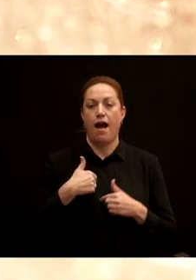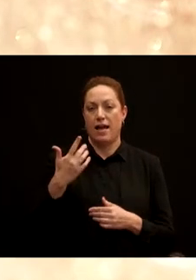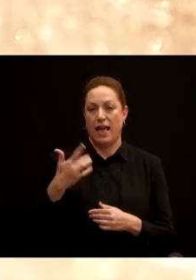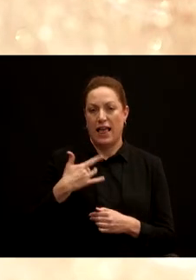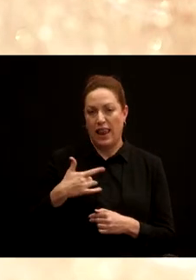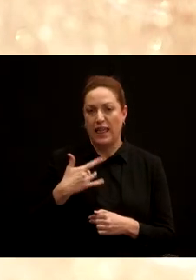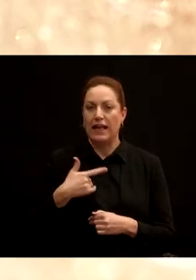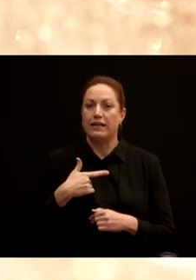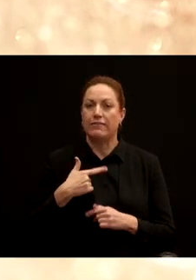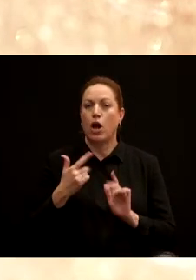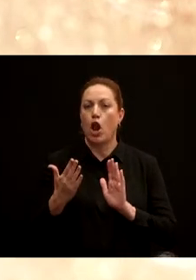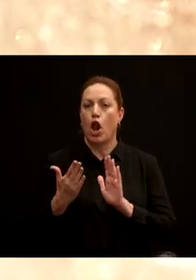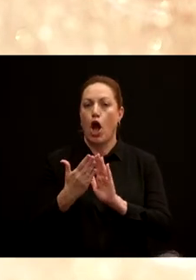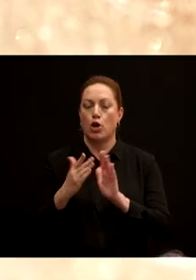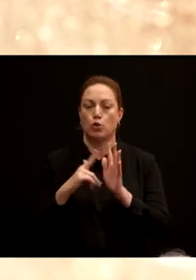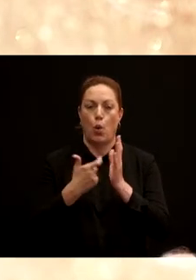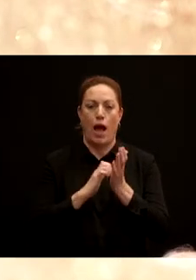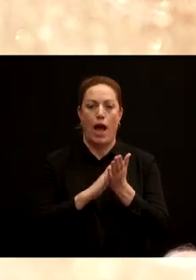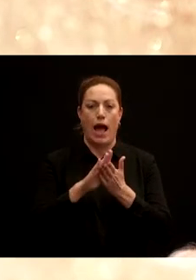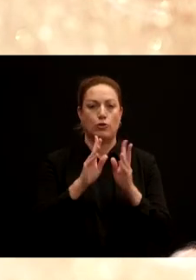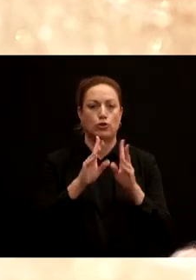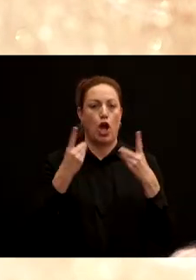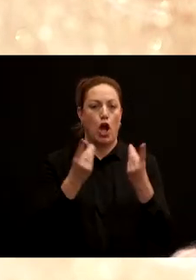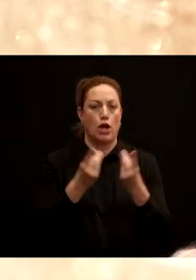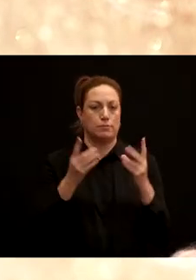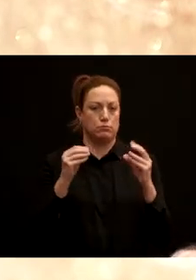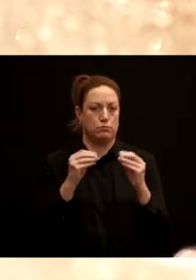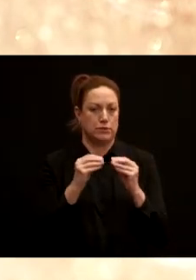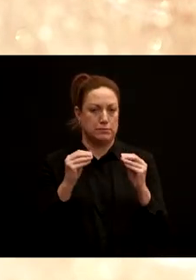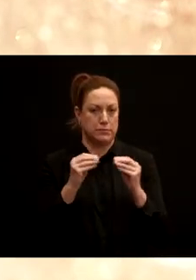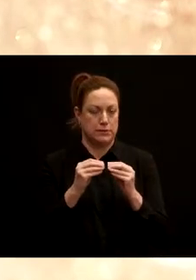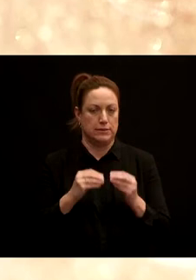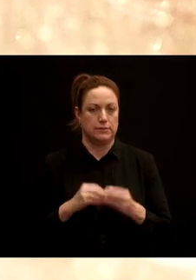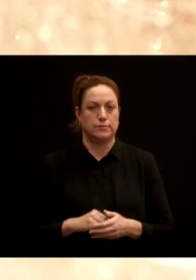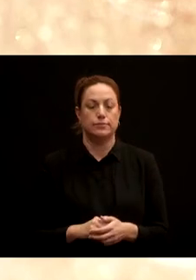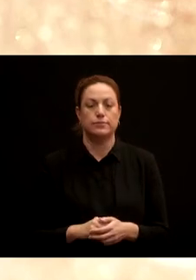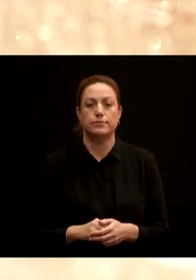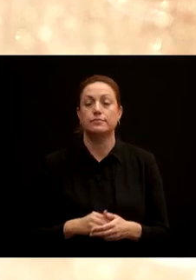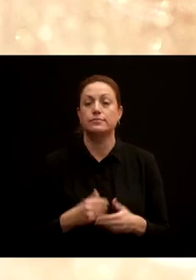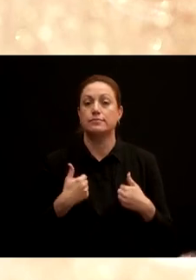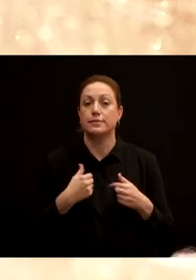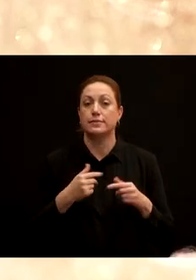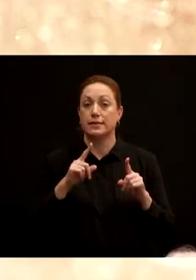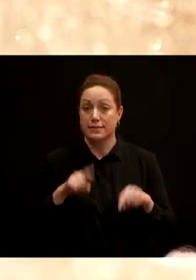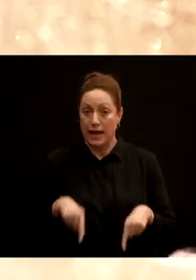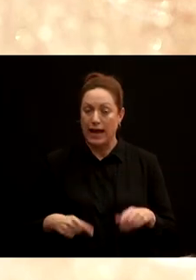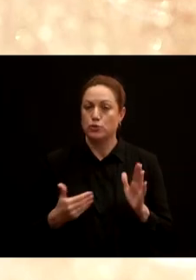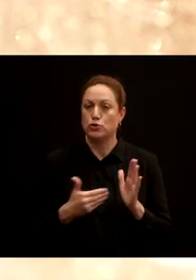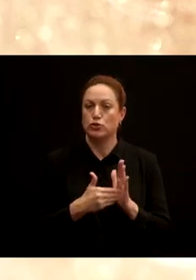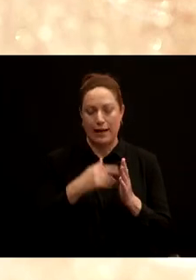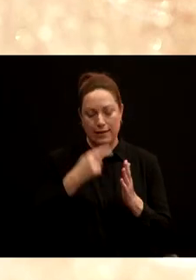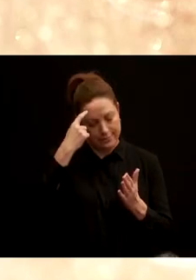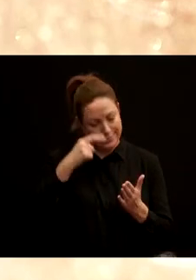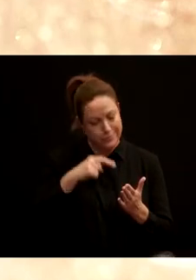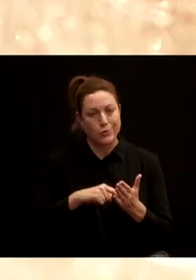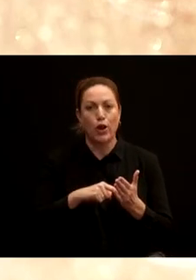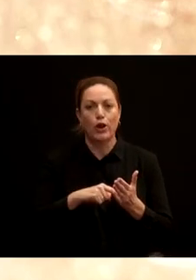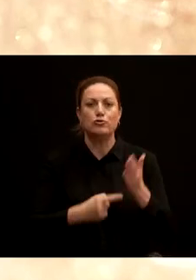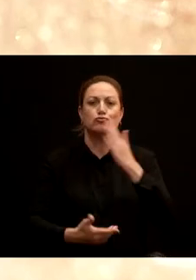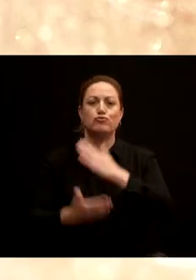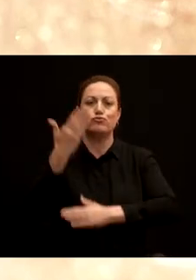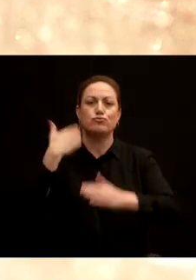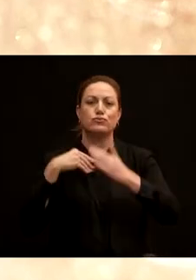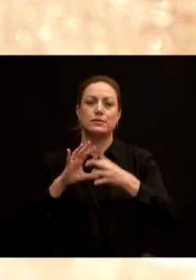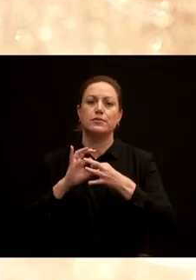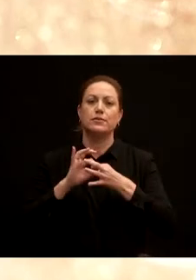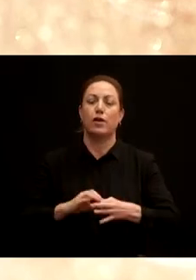the Archdiocese of Brisbane. And we begin today's proceedings by acknowledging the traditional custodians of the land